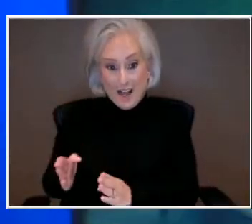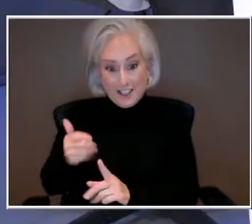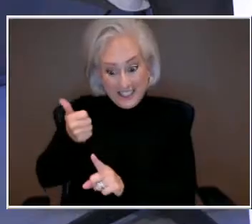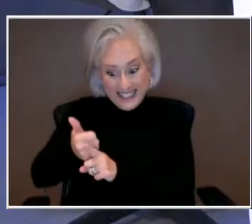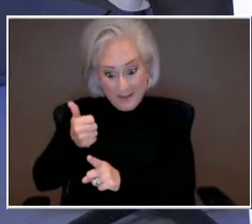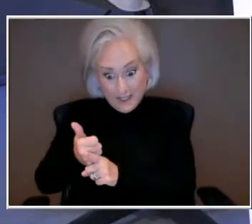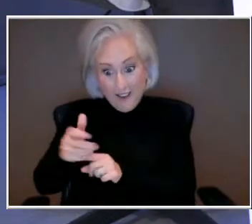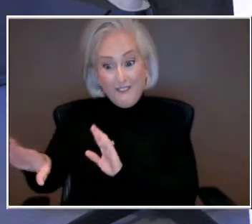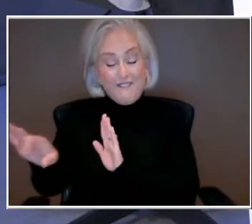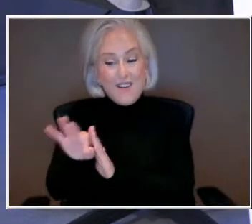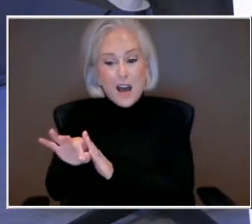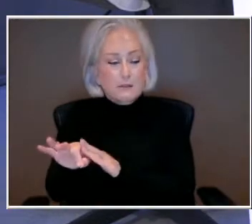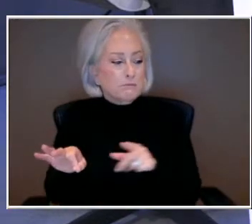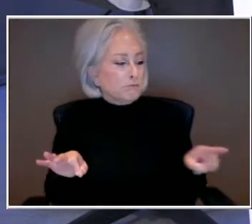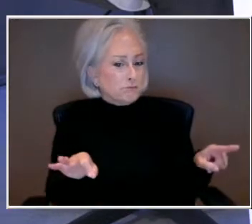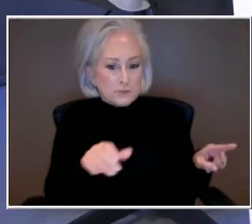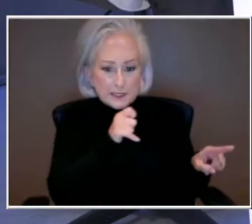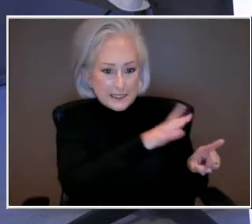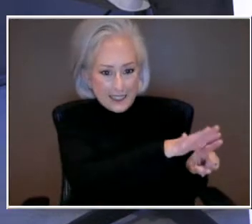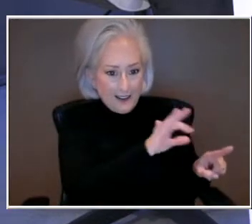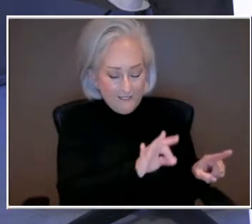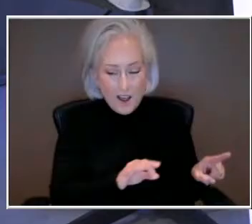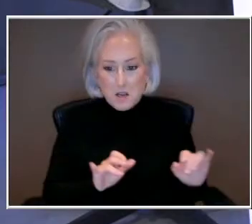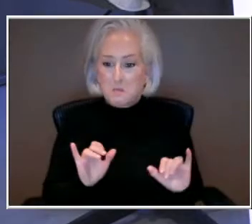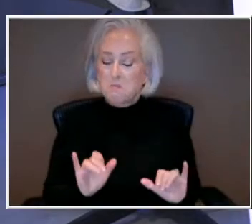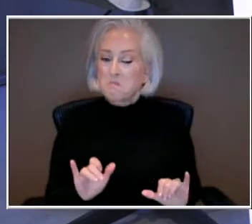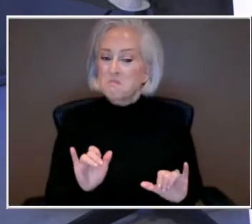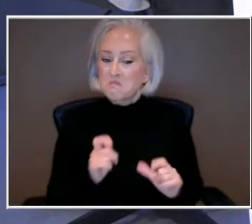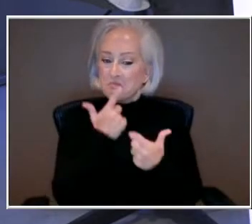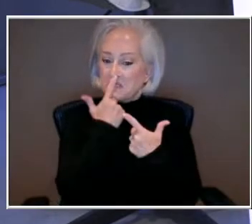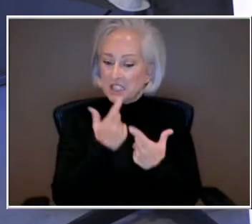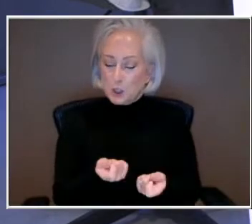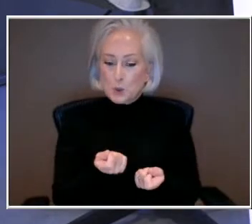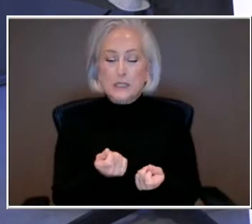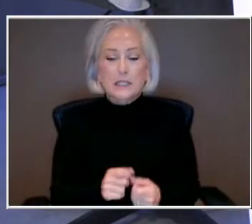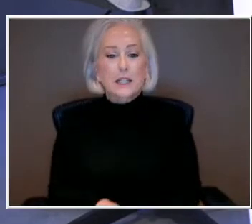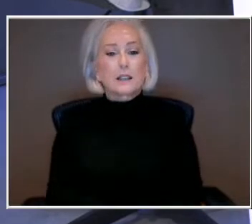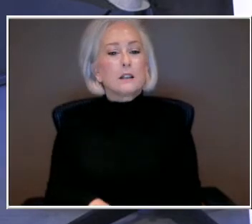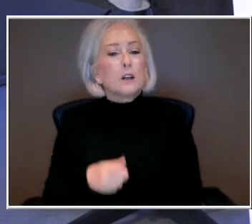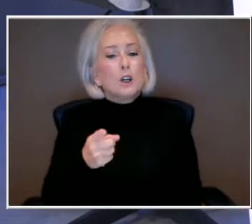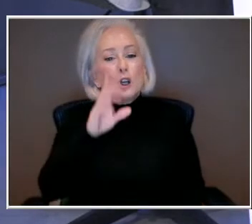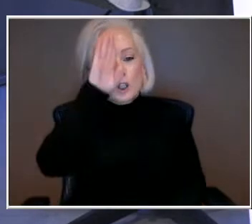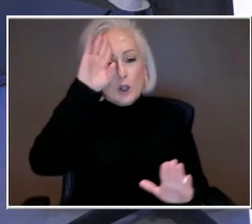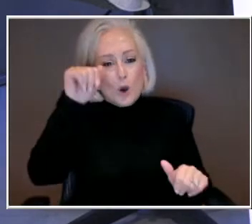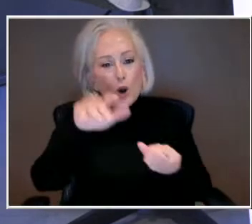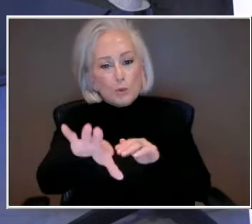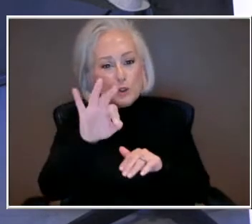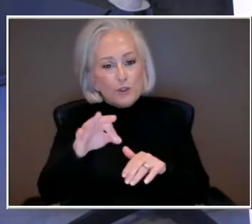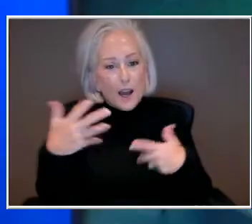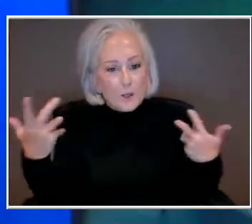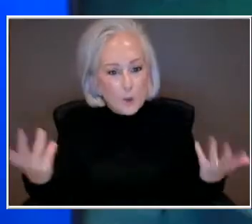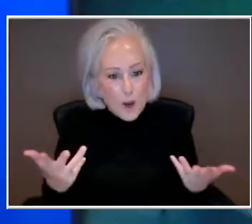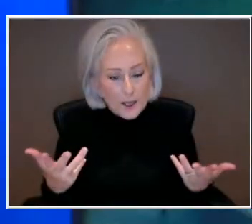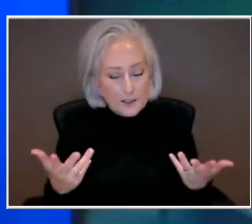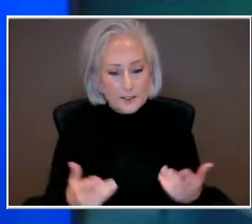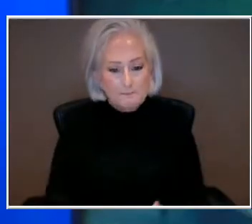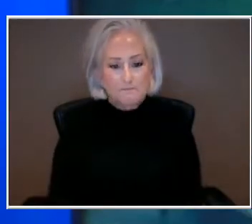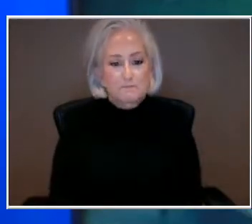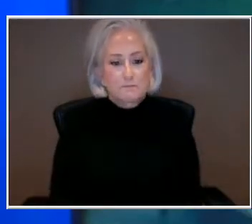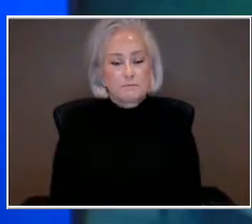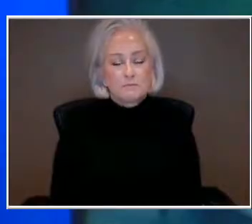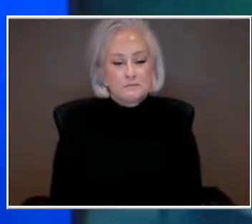interesting. What else are you hoping to determine, in the short term and possibly the long term when it comes to AI? Really we want to